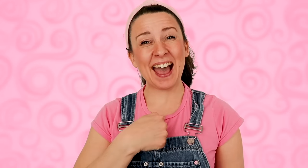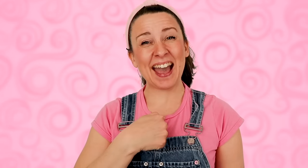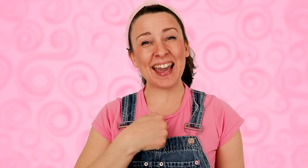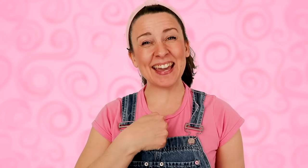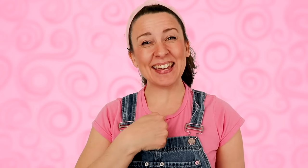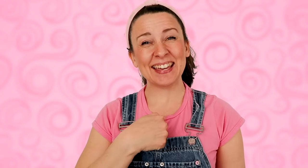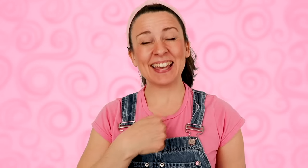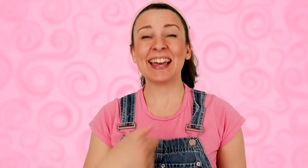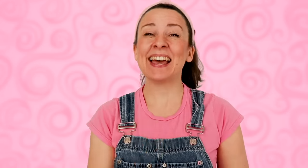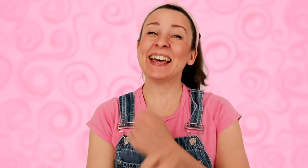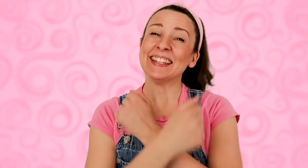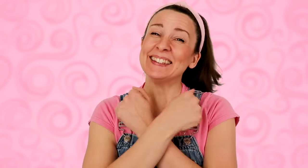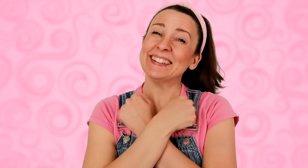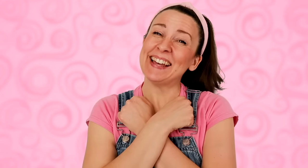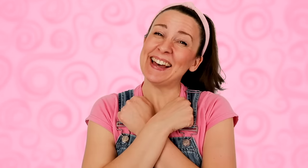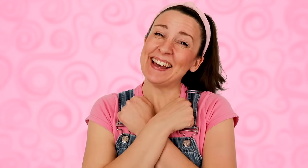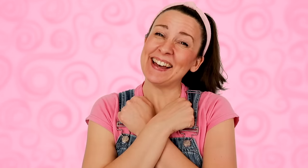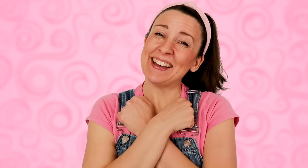I